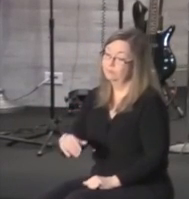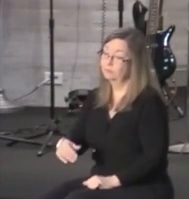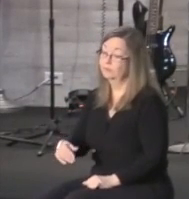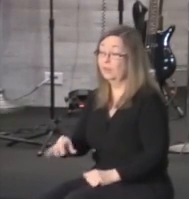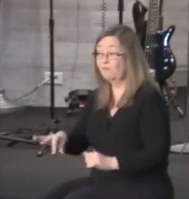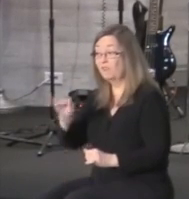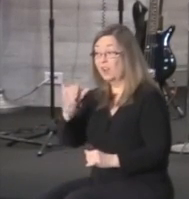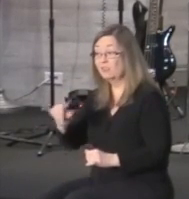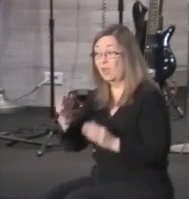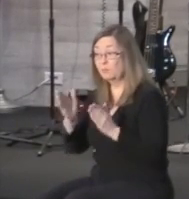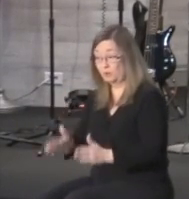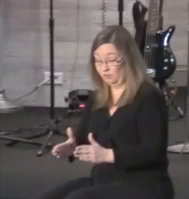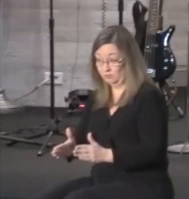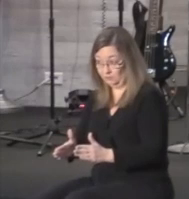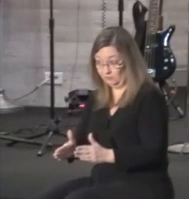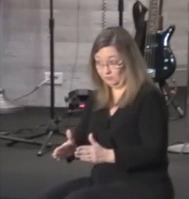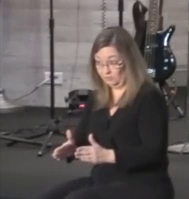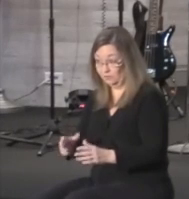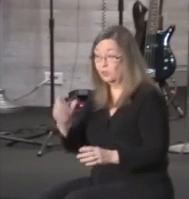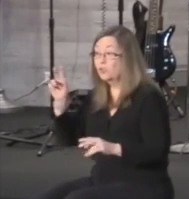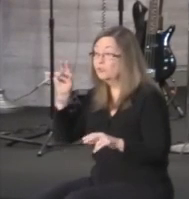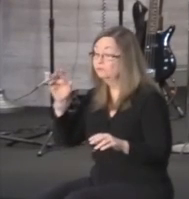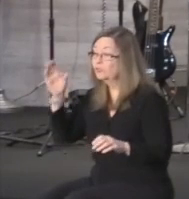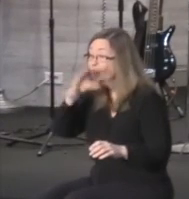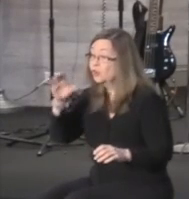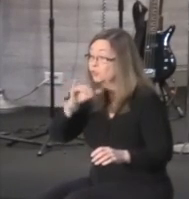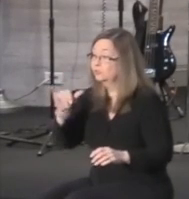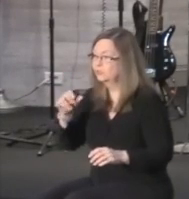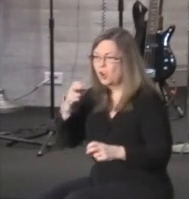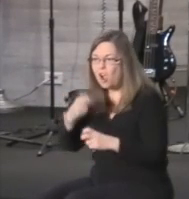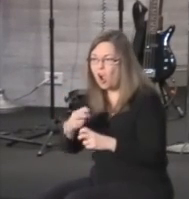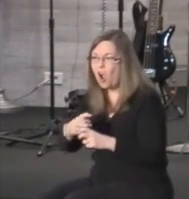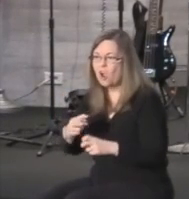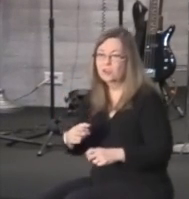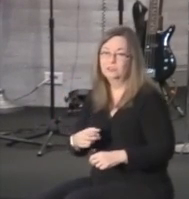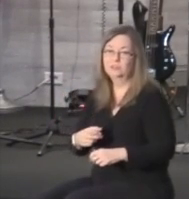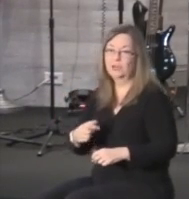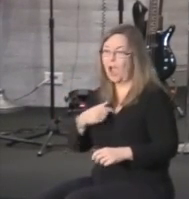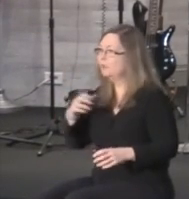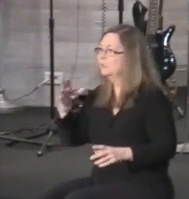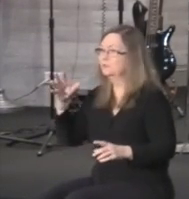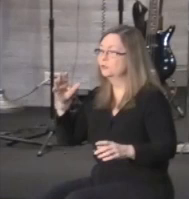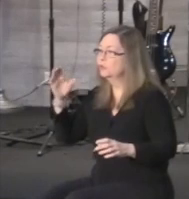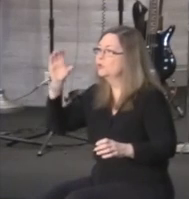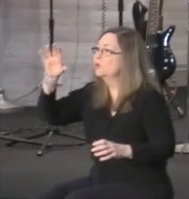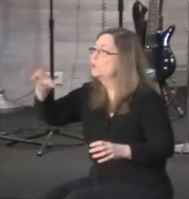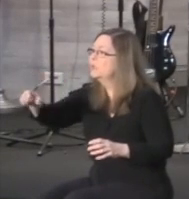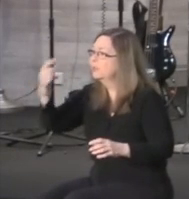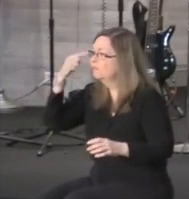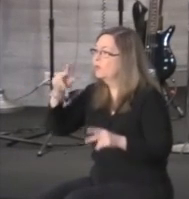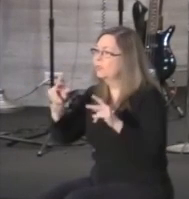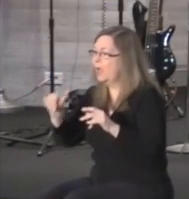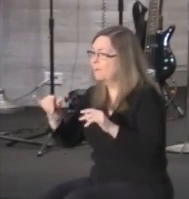To find that person. You should be looking just as hard as they're looking. I was groping for that person when I came out of the